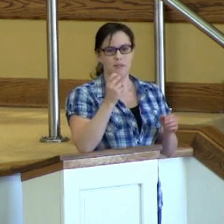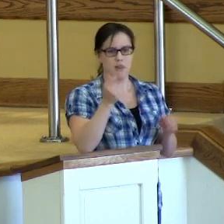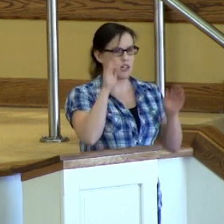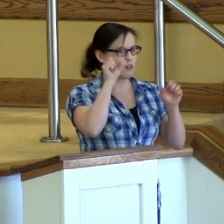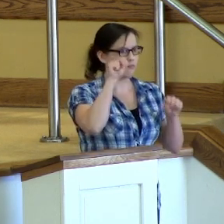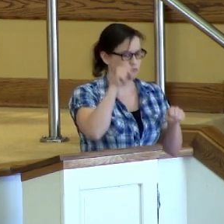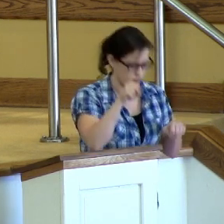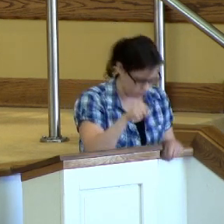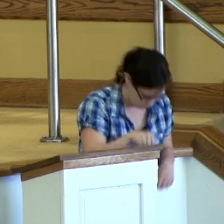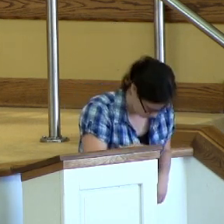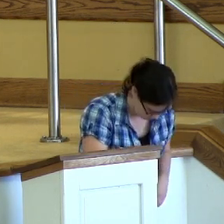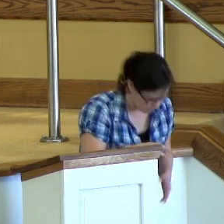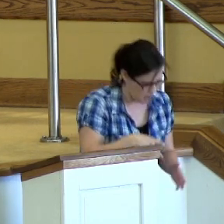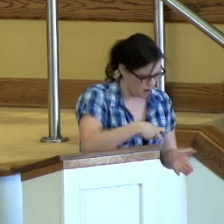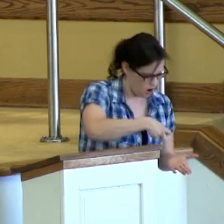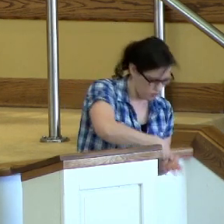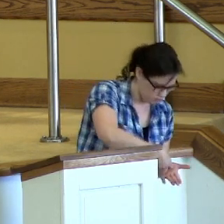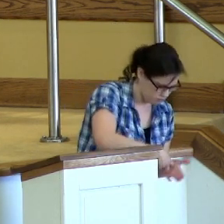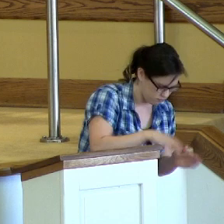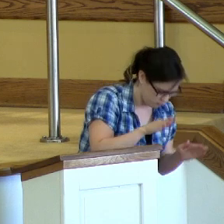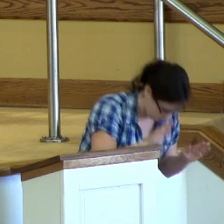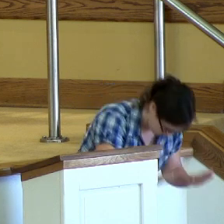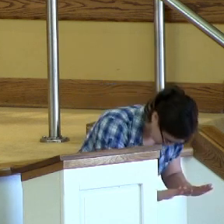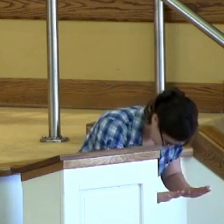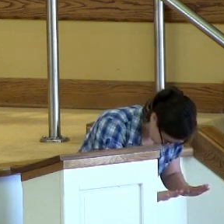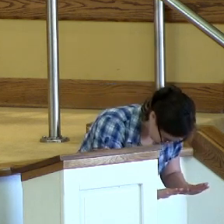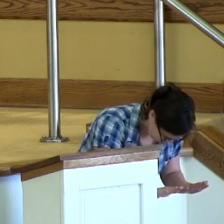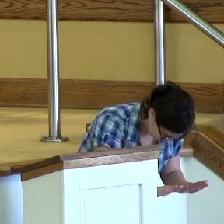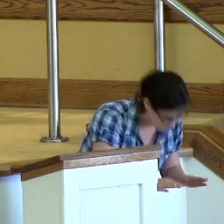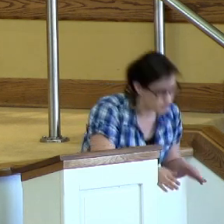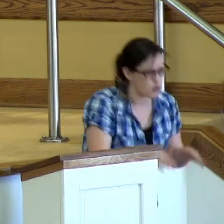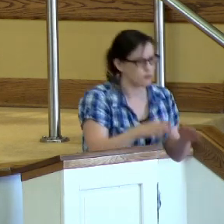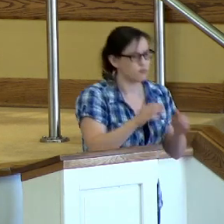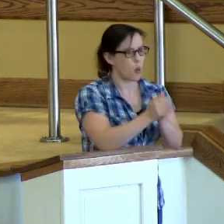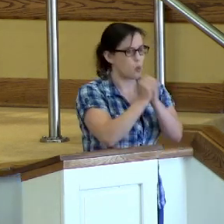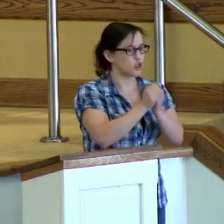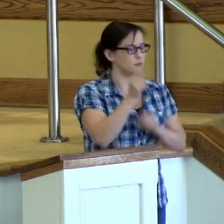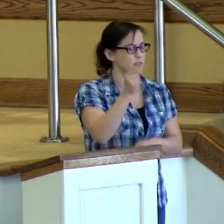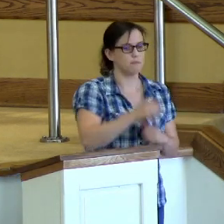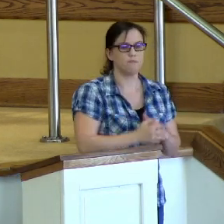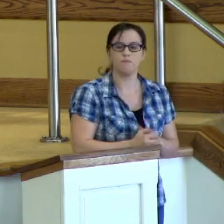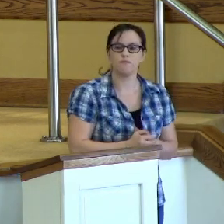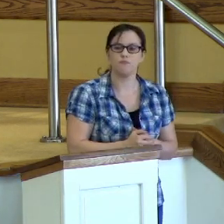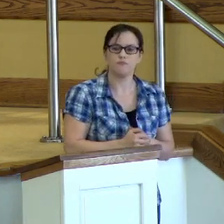went all the way down. And it kind of reminds me when you think of